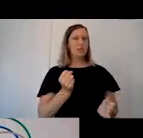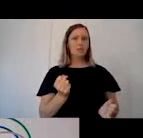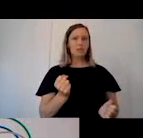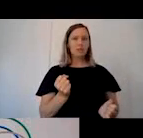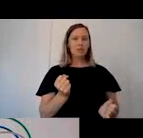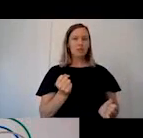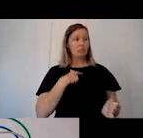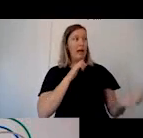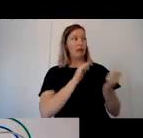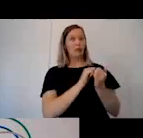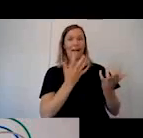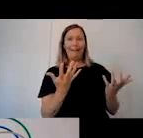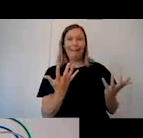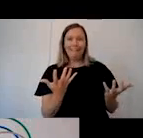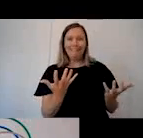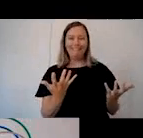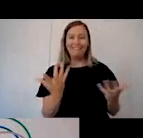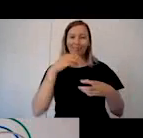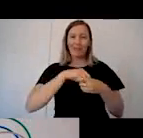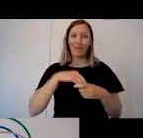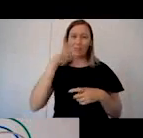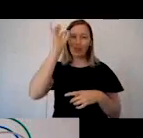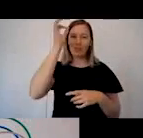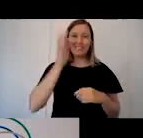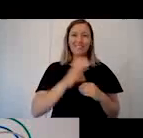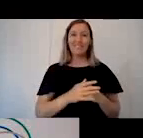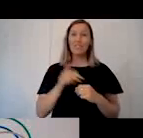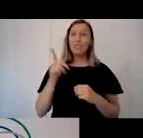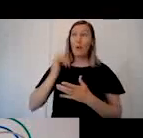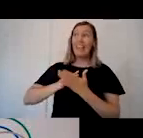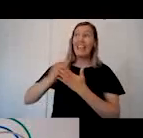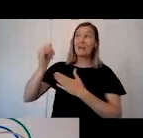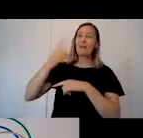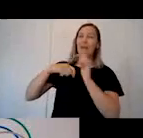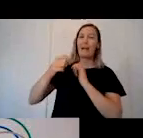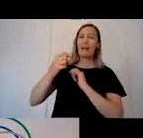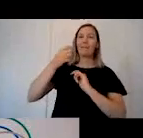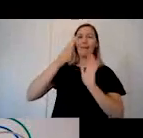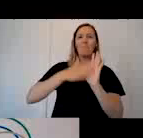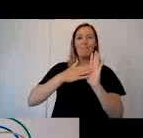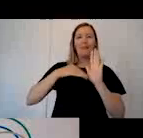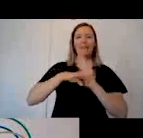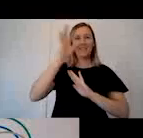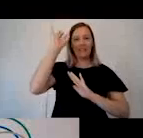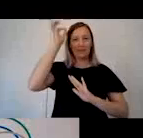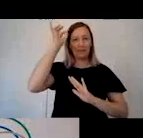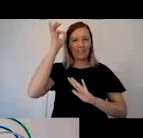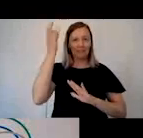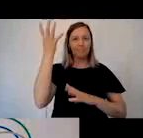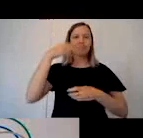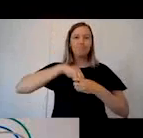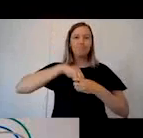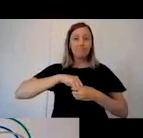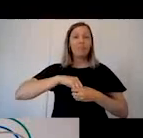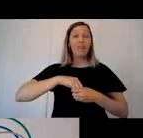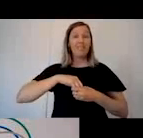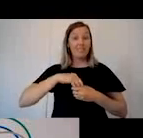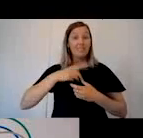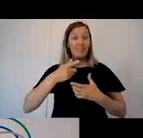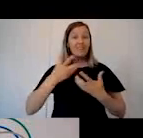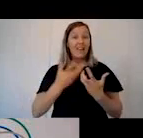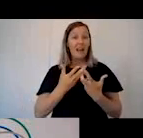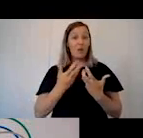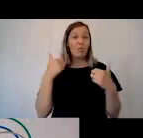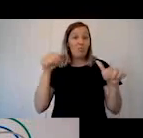he agreed. So our enemy became a member of the committee. And that's effectively how we got